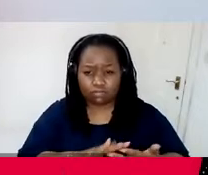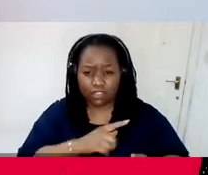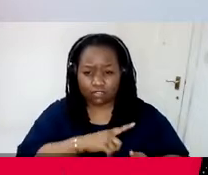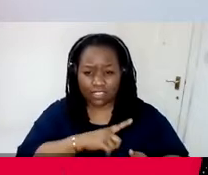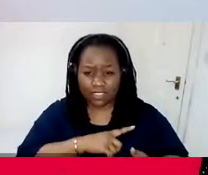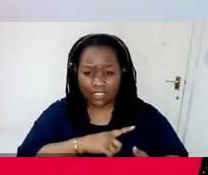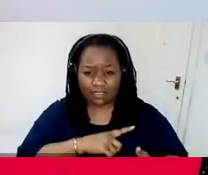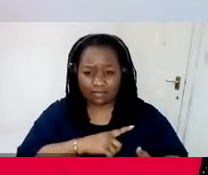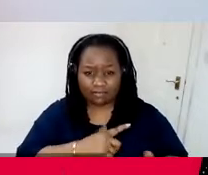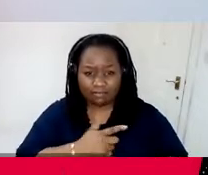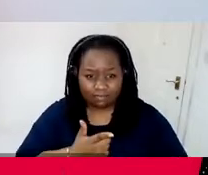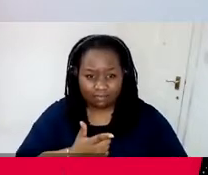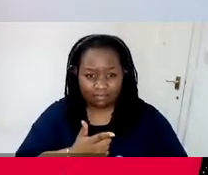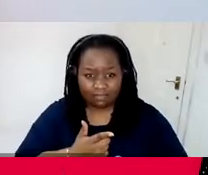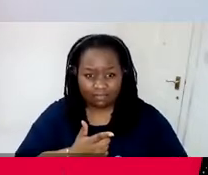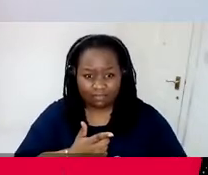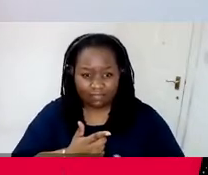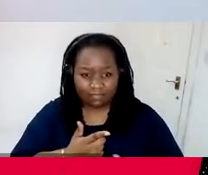impunity.